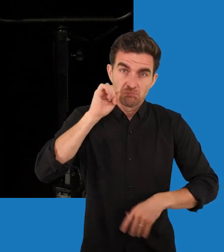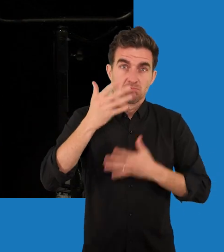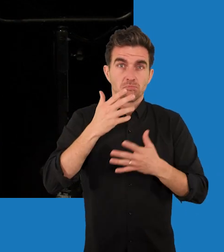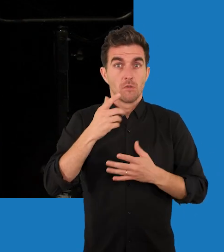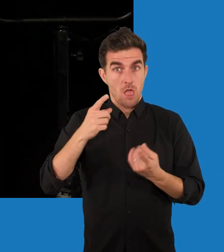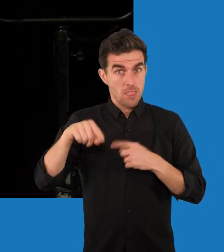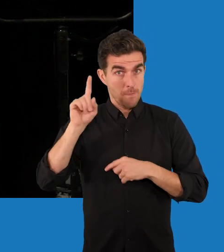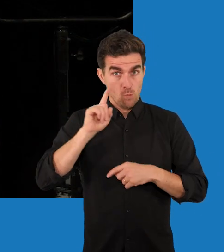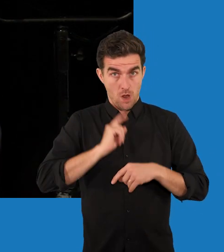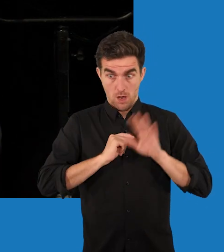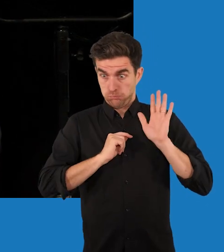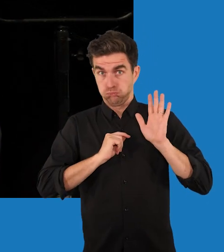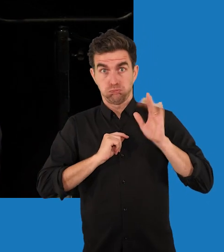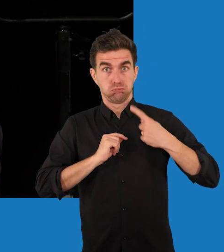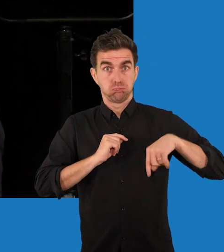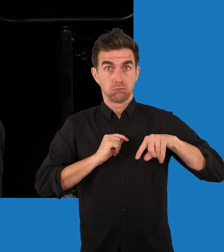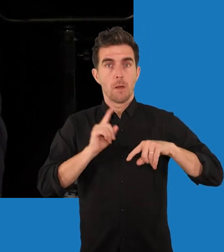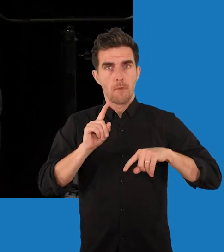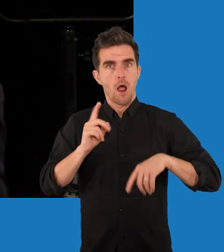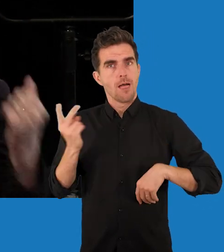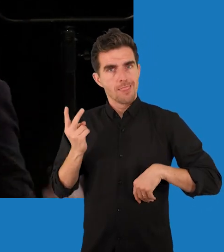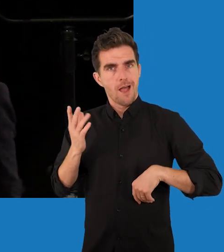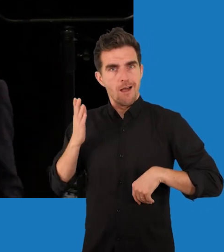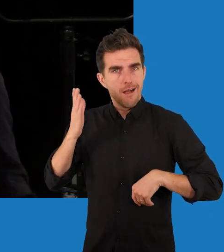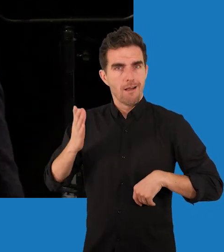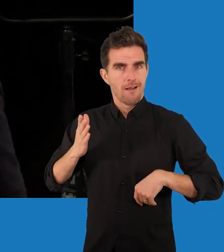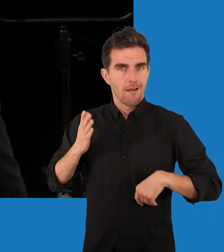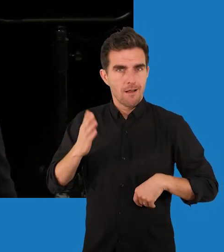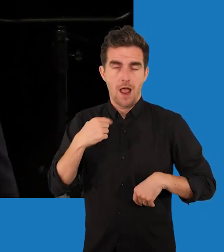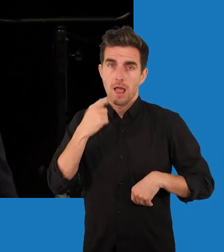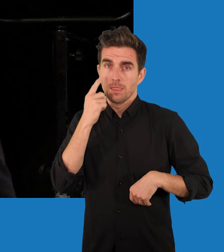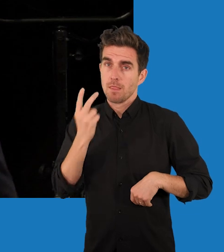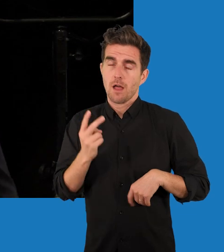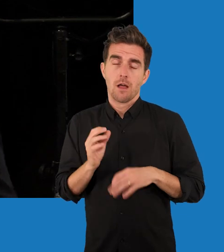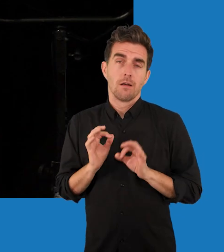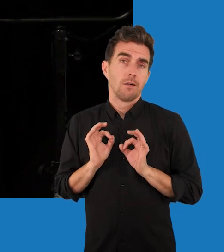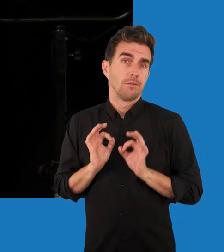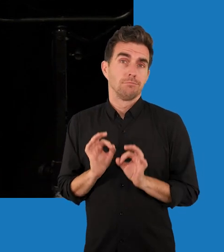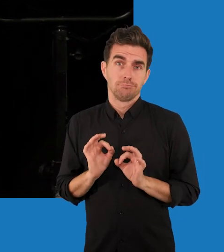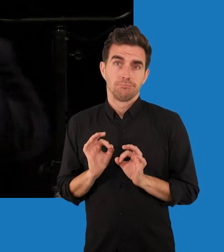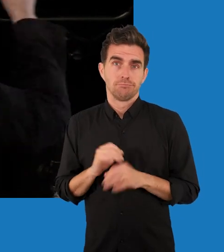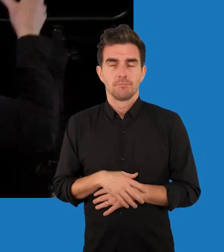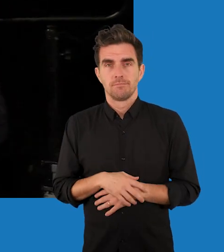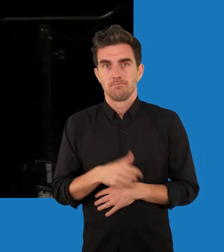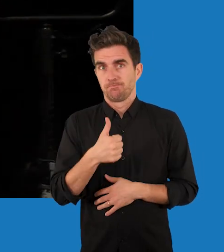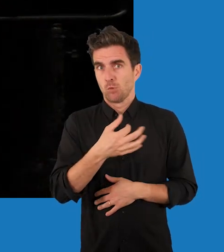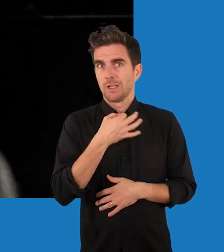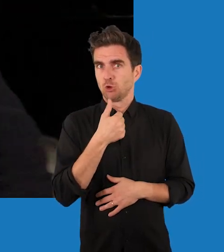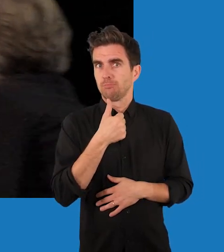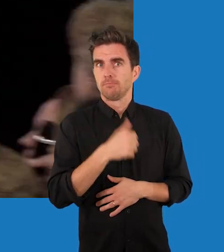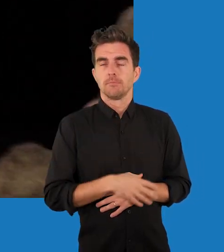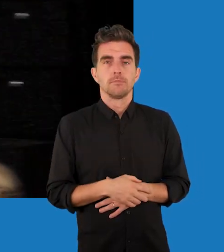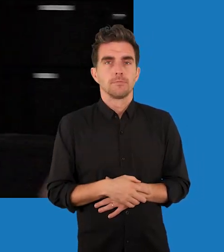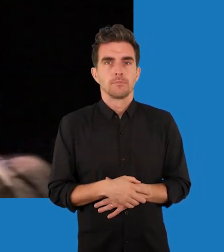them in when normally they wouldn't come anywhere near us. So that's why I think Habiba and Rihanna are so fantastic. Fantastic question,